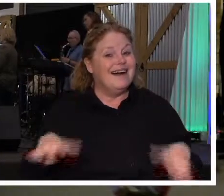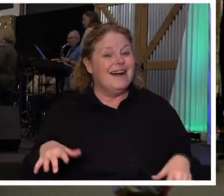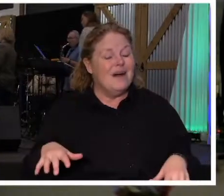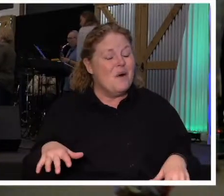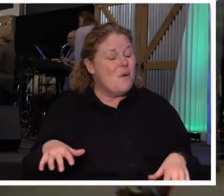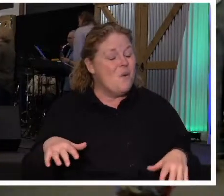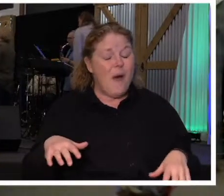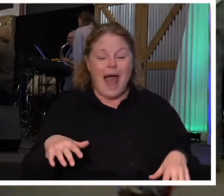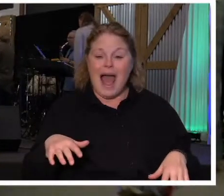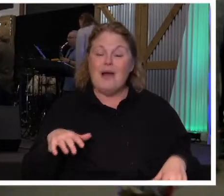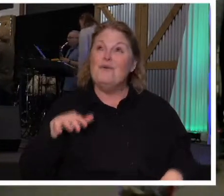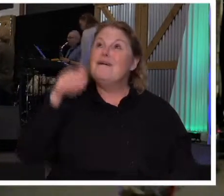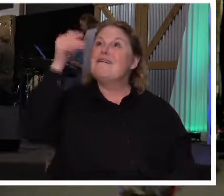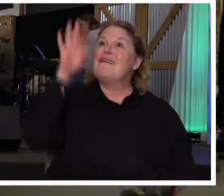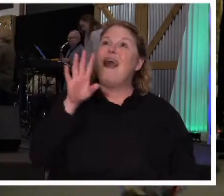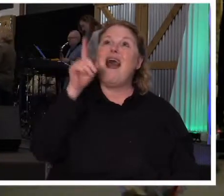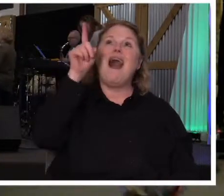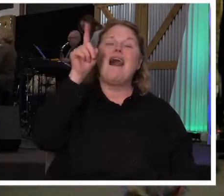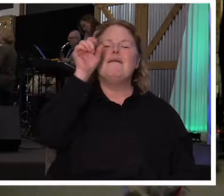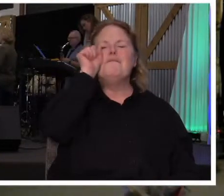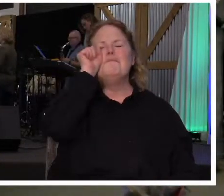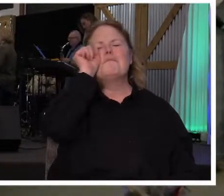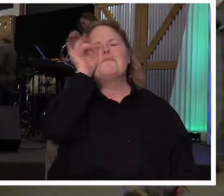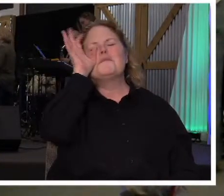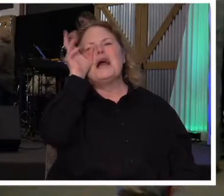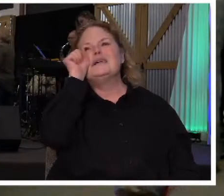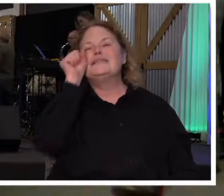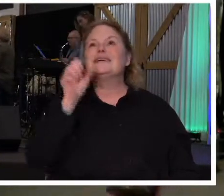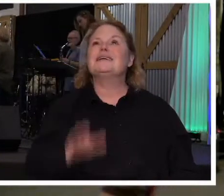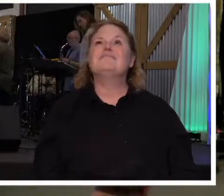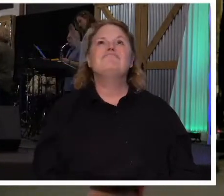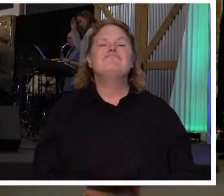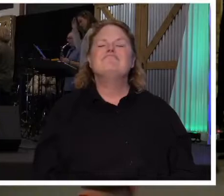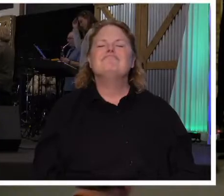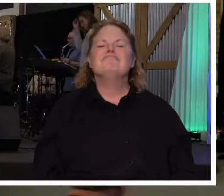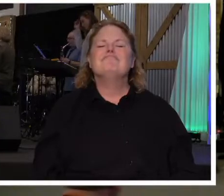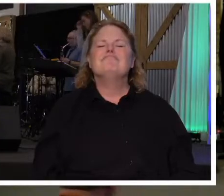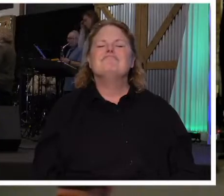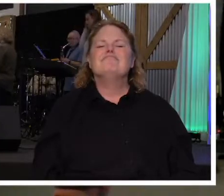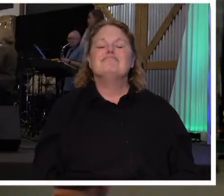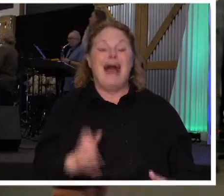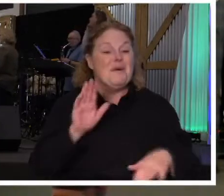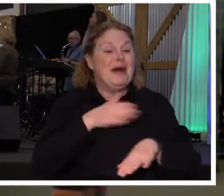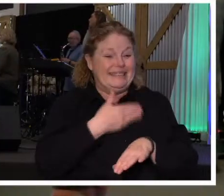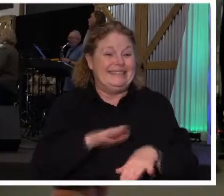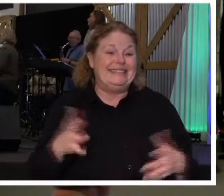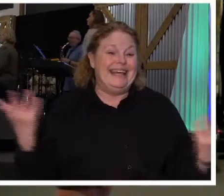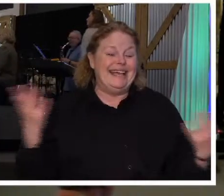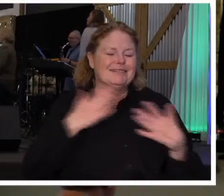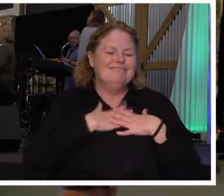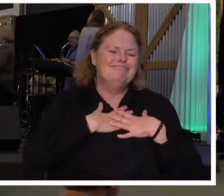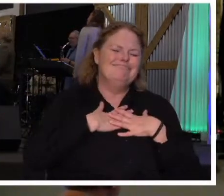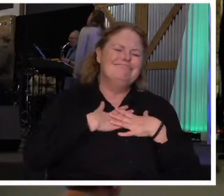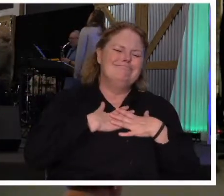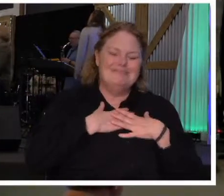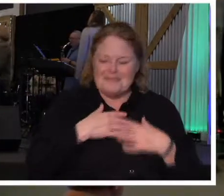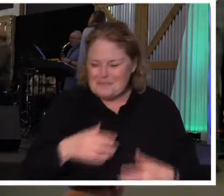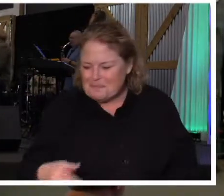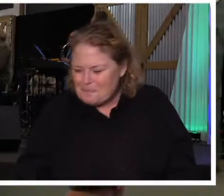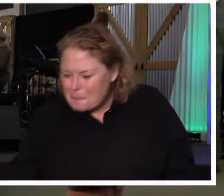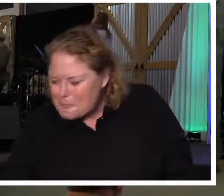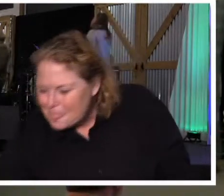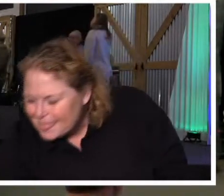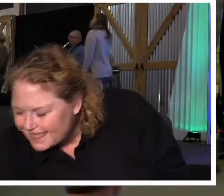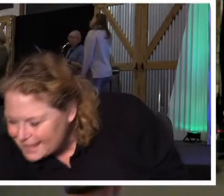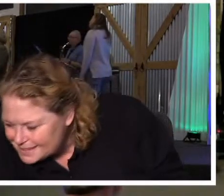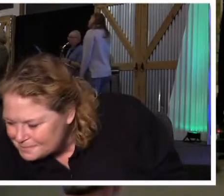Oh, what a God we serve. I don't know about you, but that makes me want to sing. So here's the way we're going to